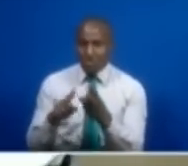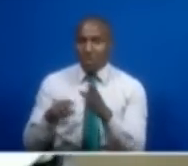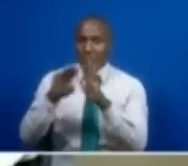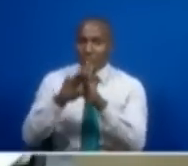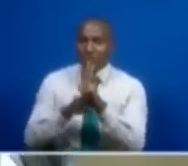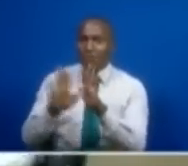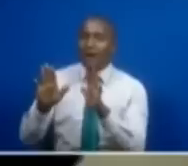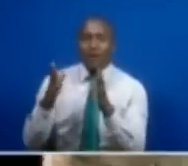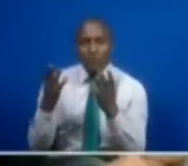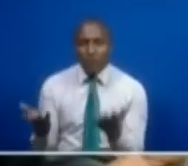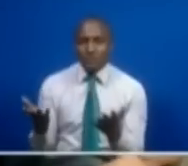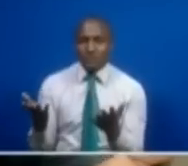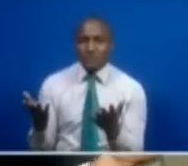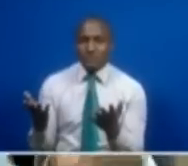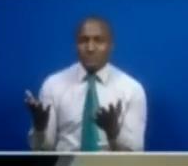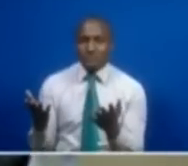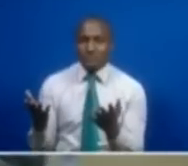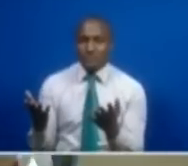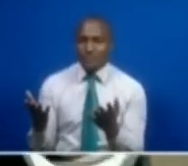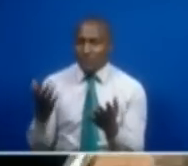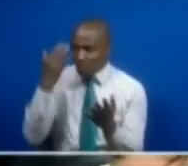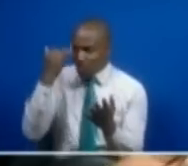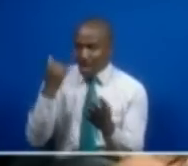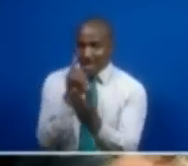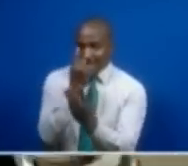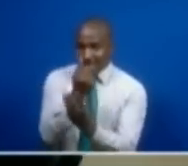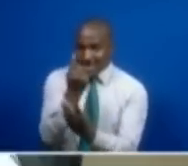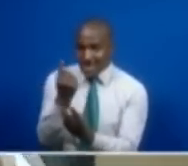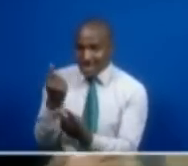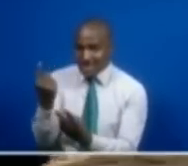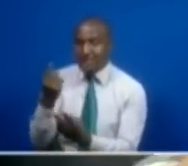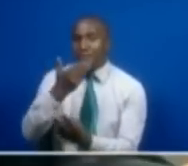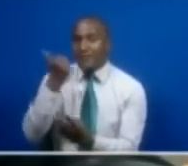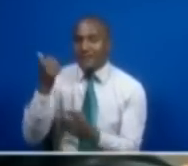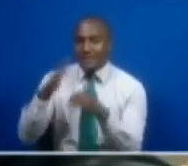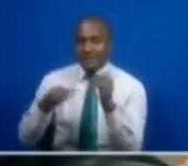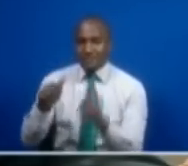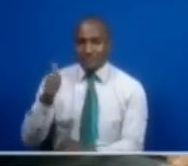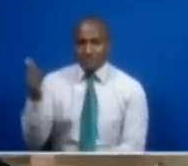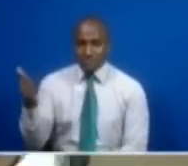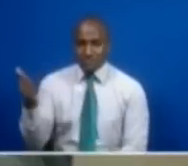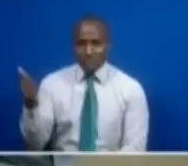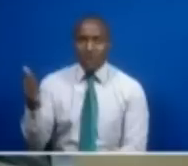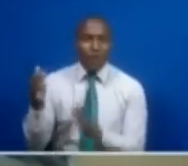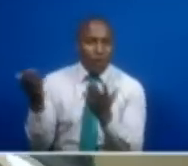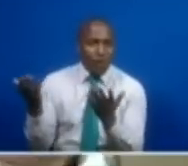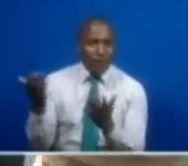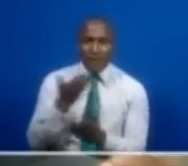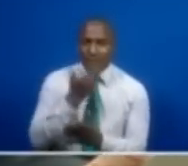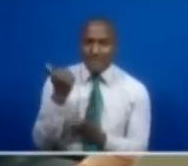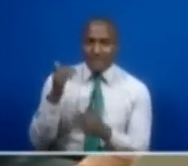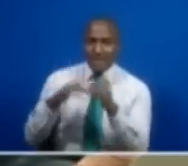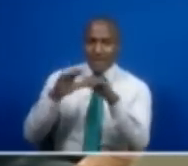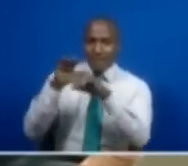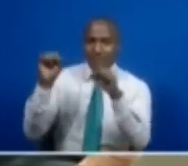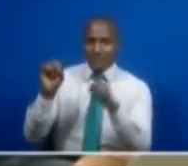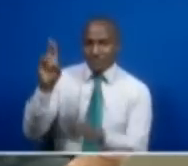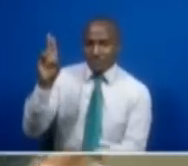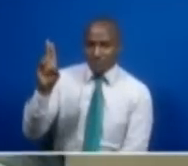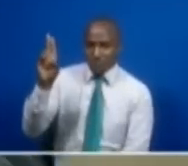Kenya, and why each one of them is better than the other, or better than President Uhuru